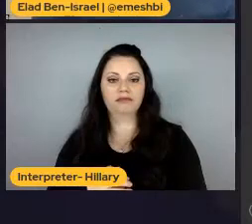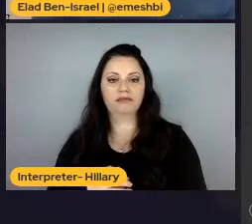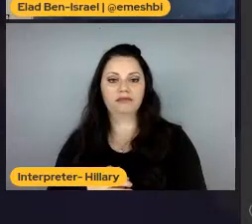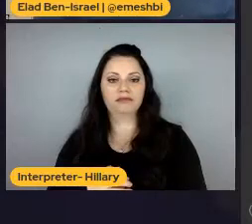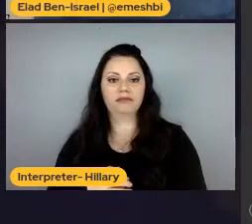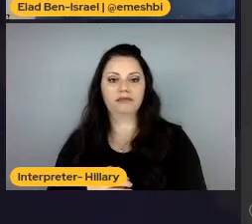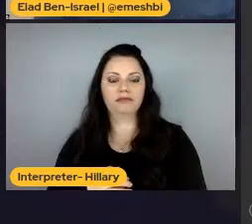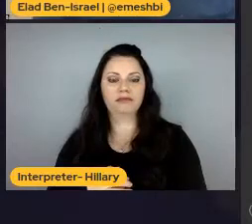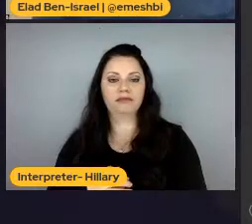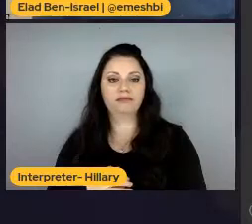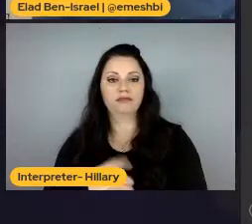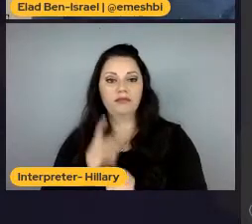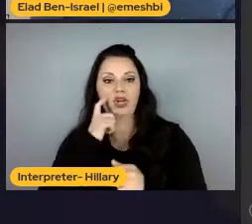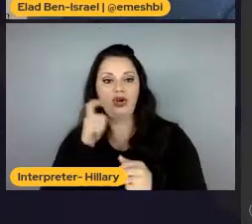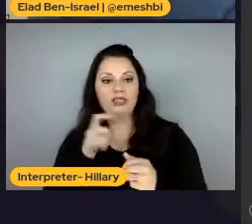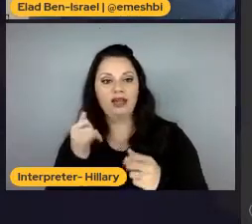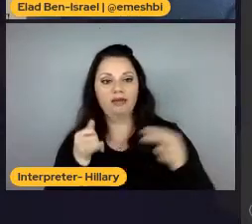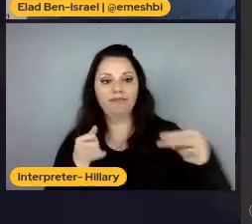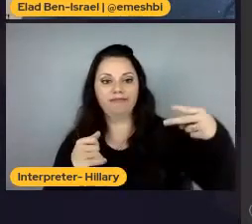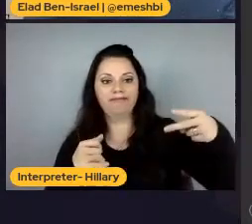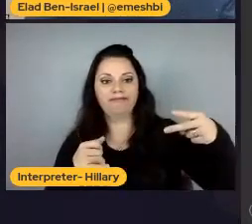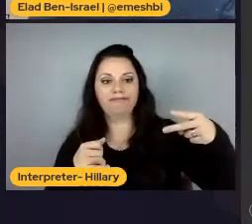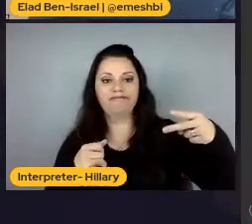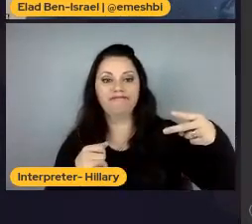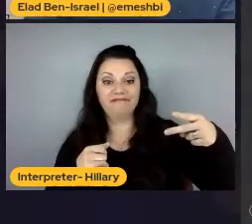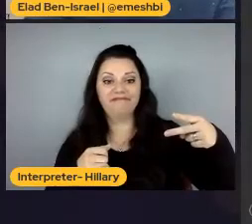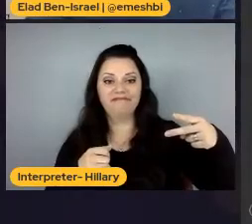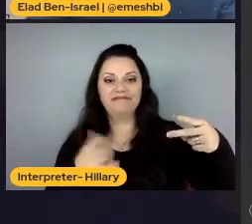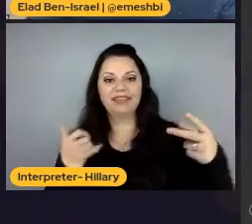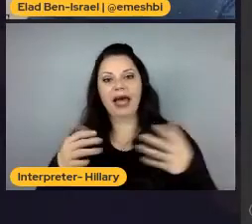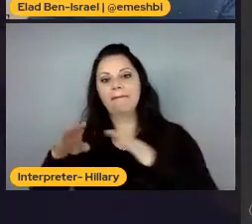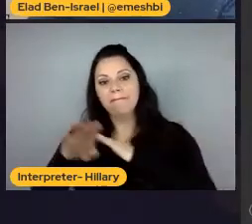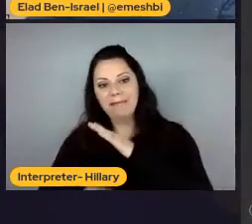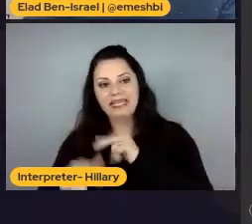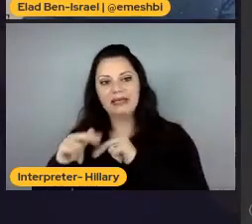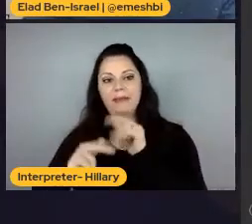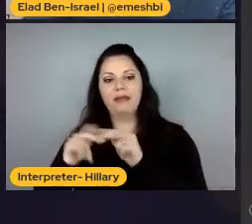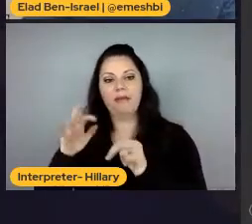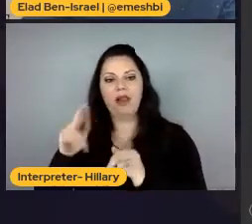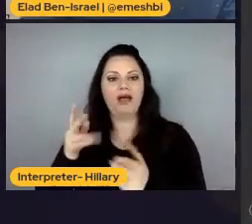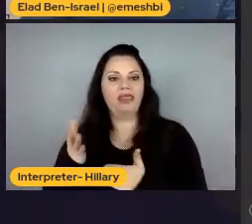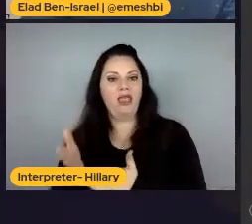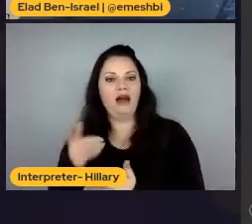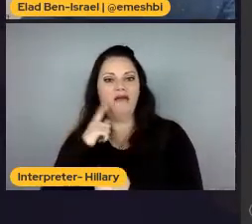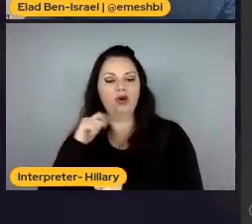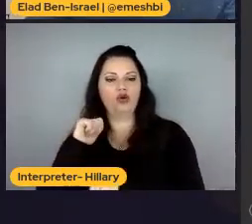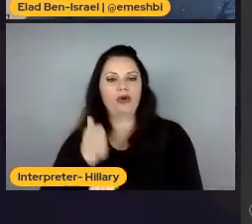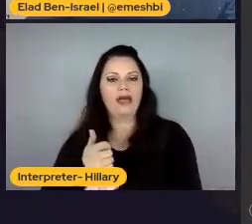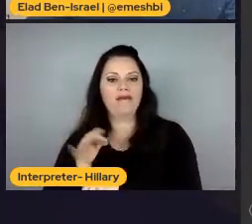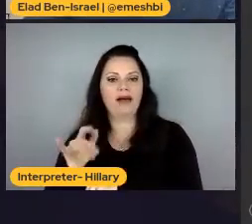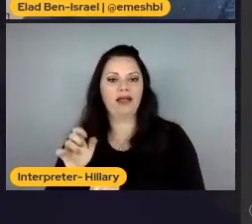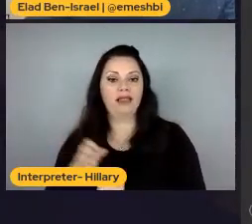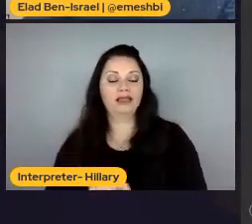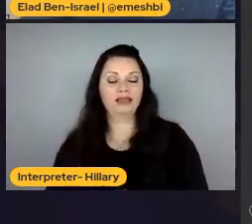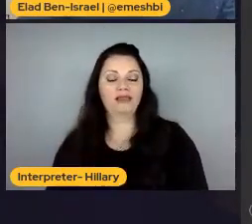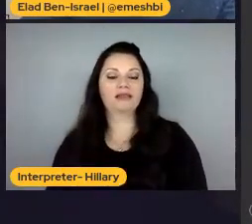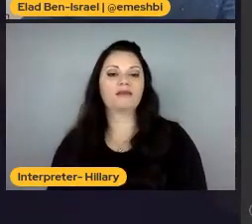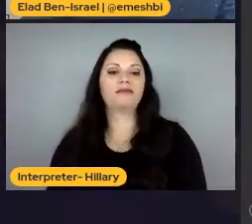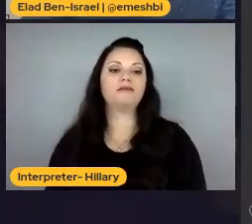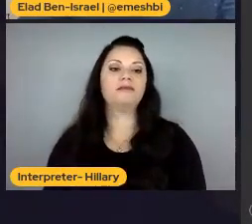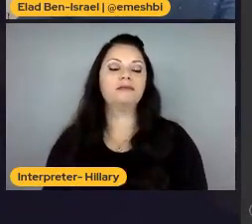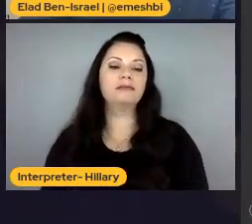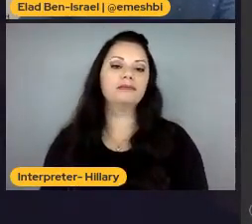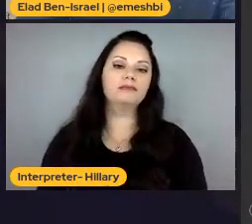And you see that those files are now created. OK, so I've got my basic building block for creating files. Now,